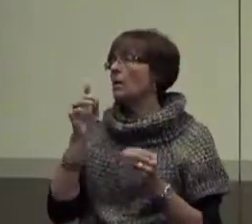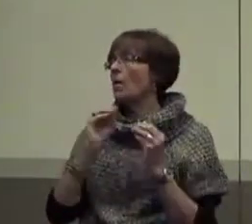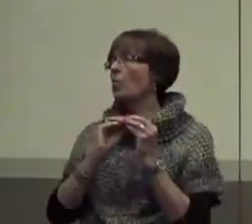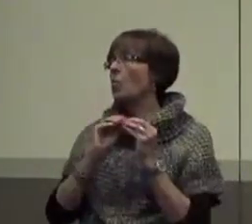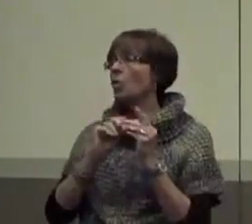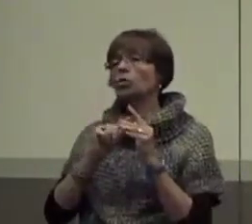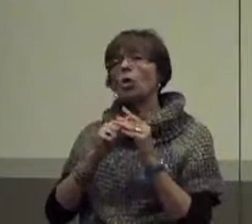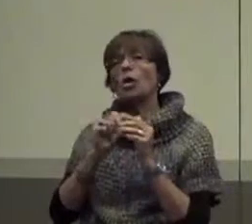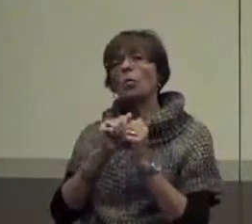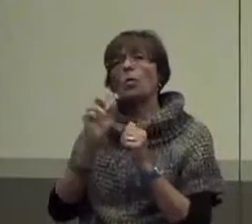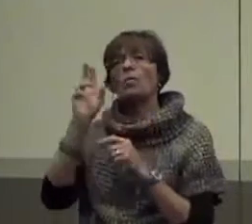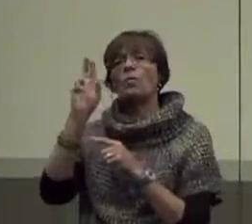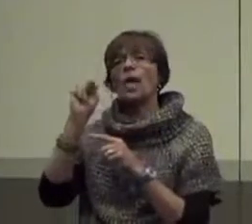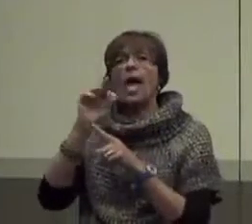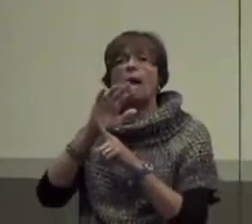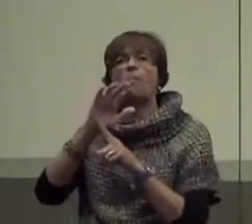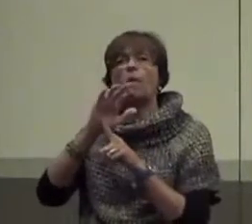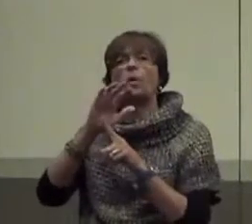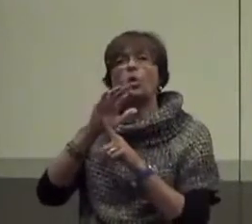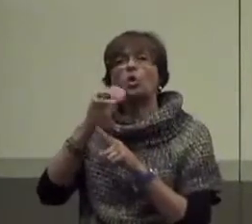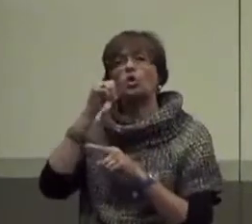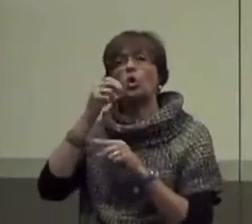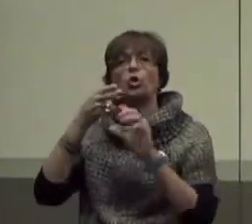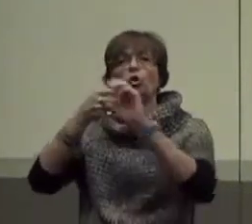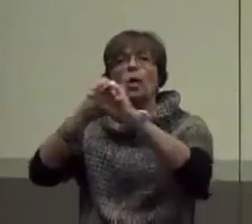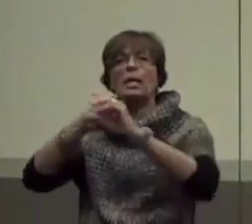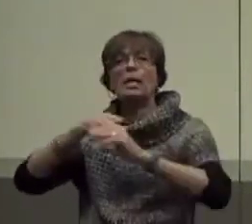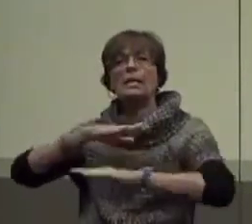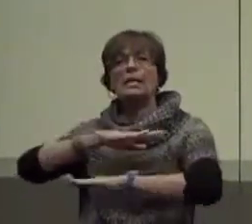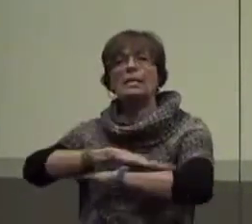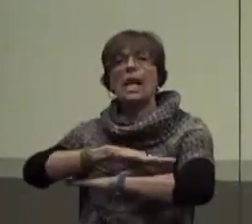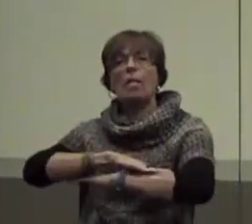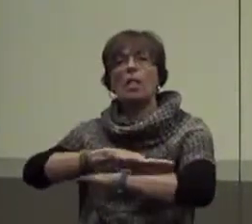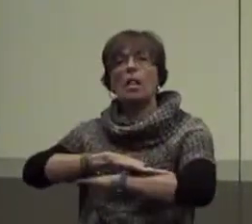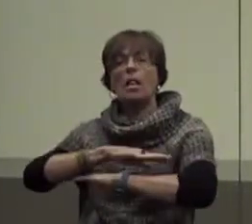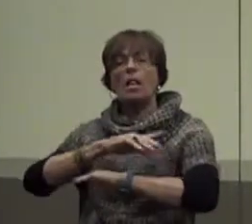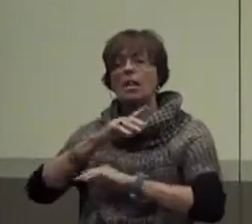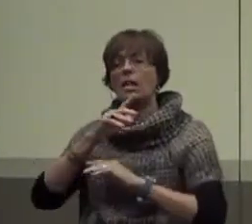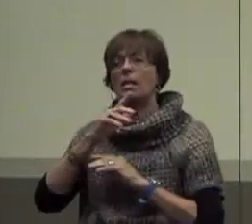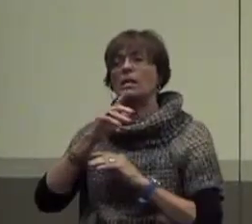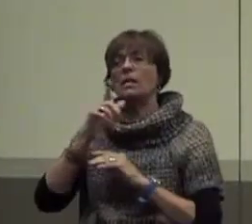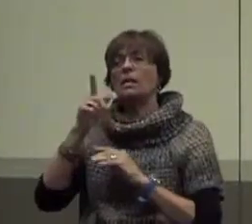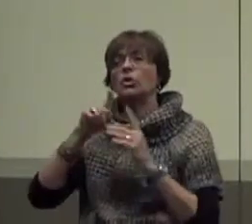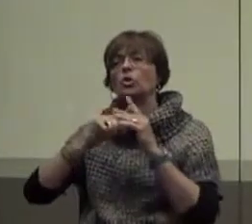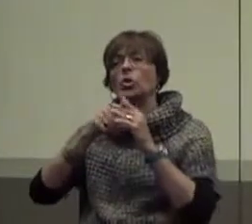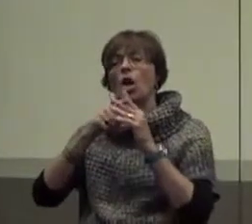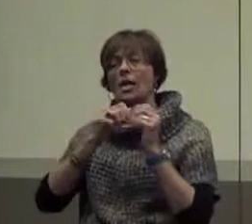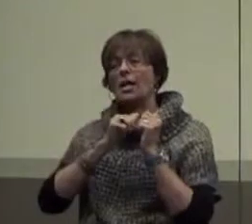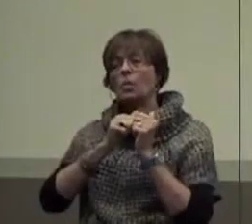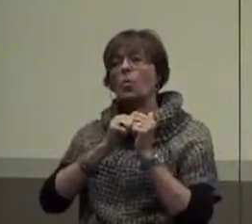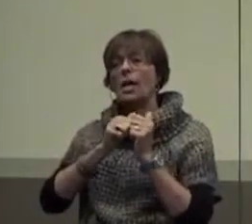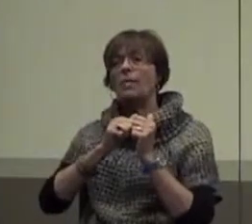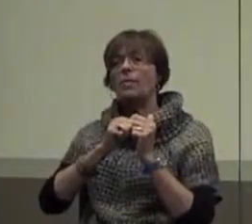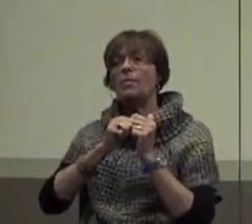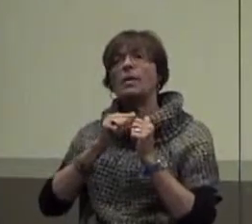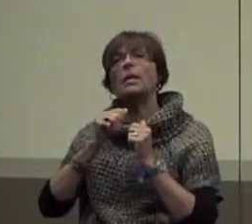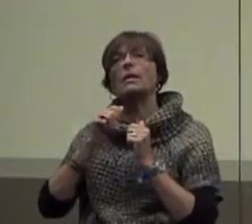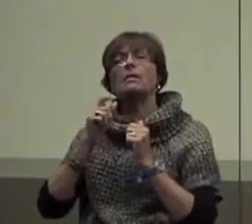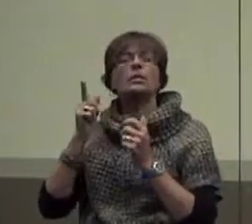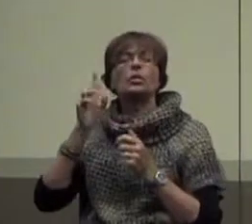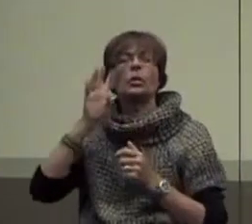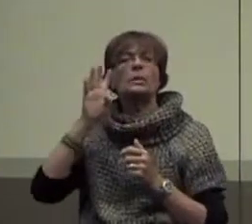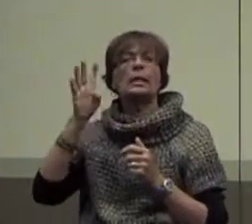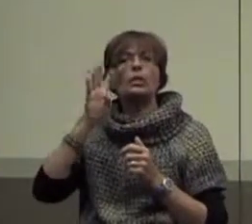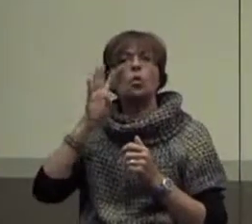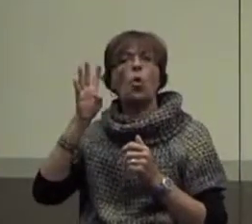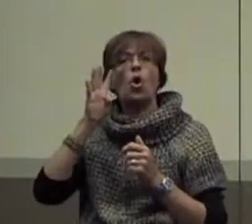the unpopular girl joining the table, where, unless I'm missing it, starting with, she was ignored.